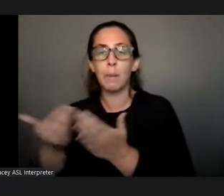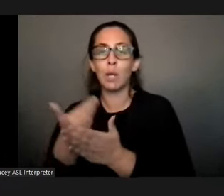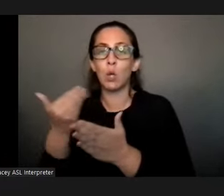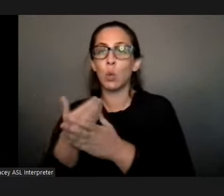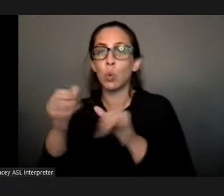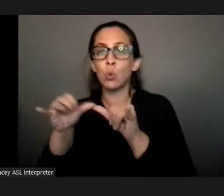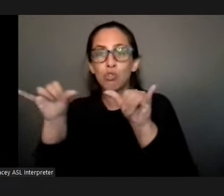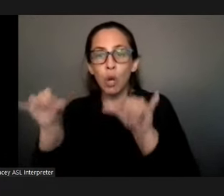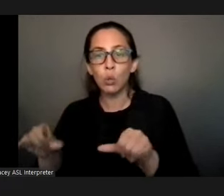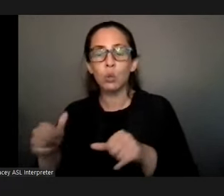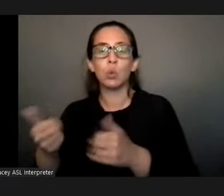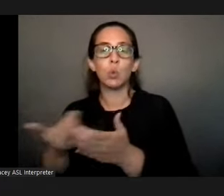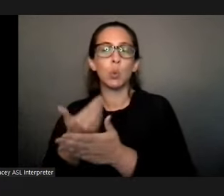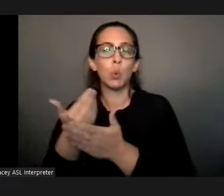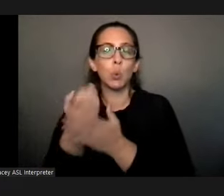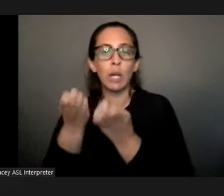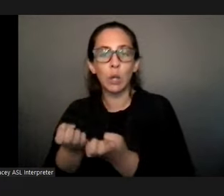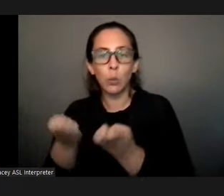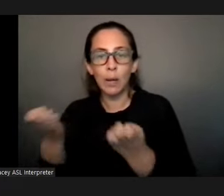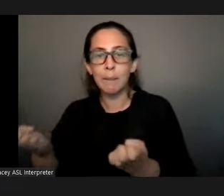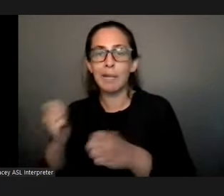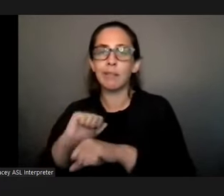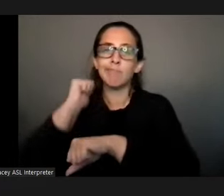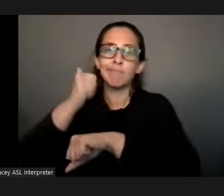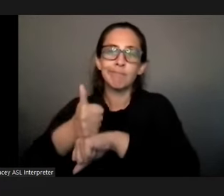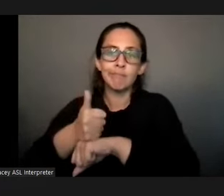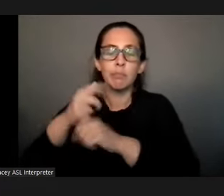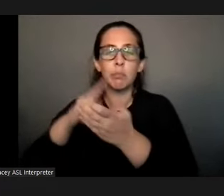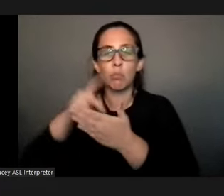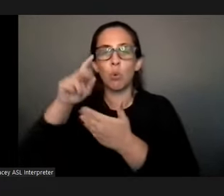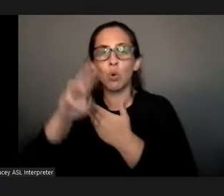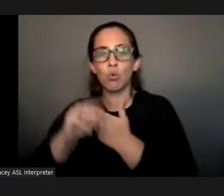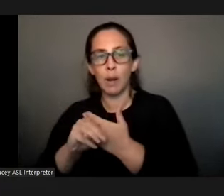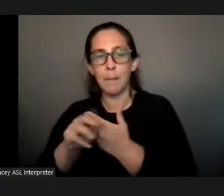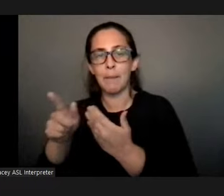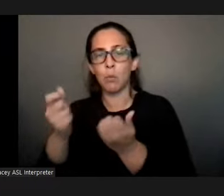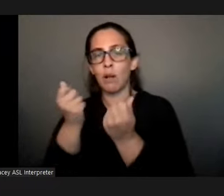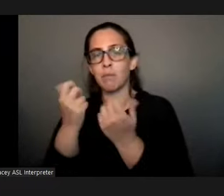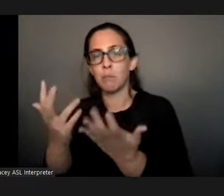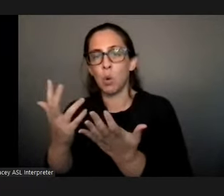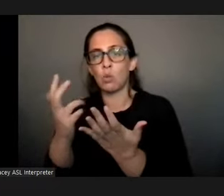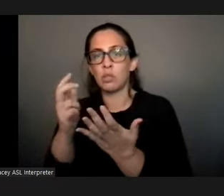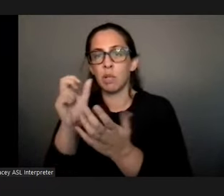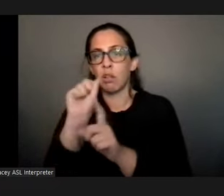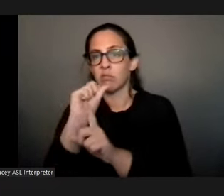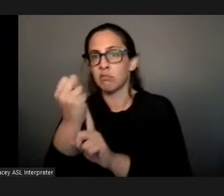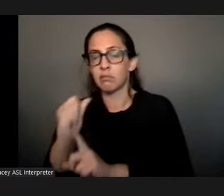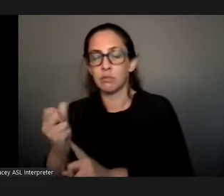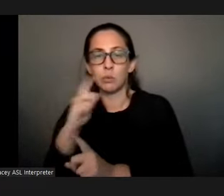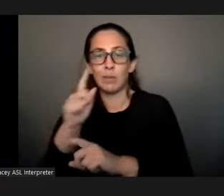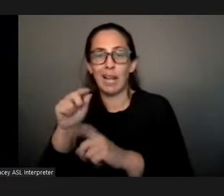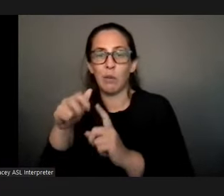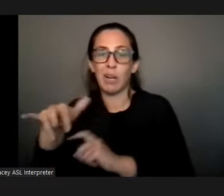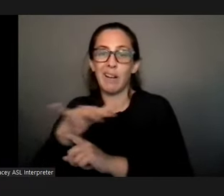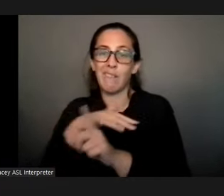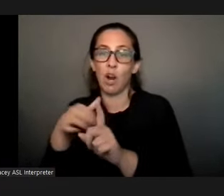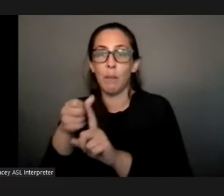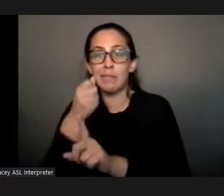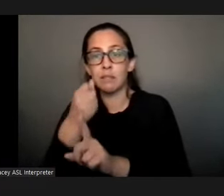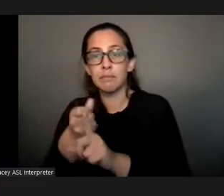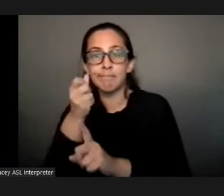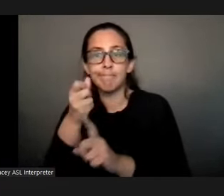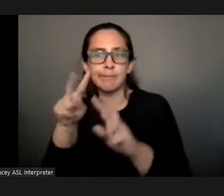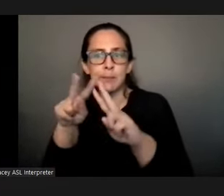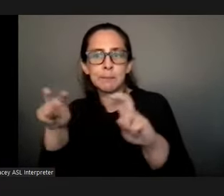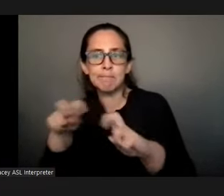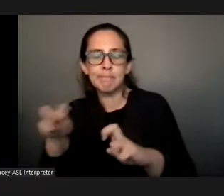system equipment, implementation of a tolling program, which would have multiple scenarios in the environmental assessment to assess and identify the